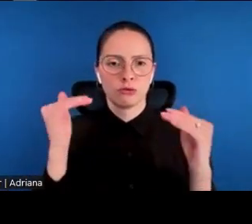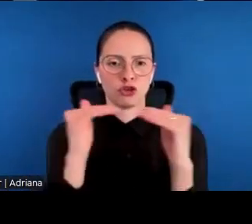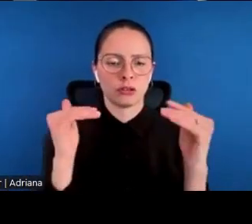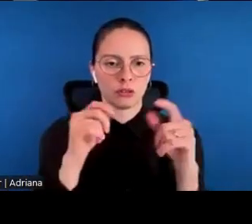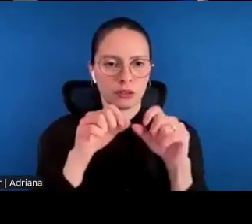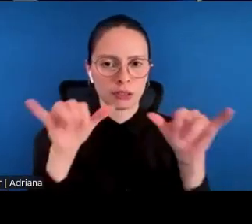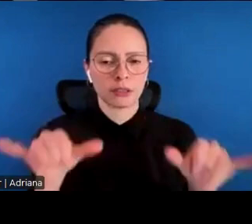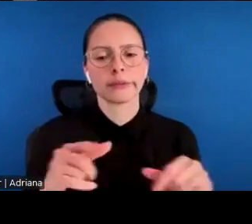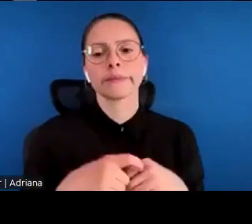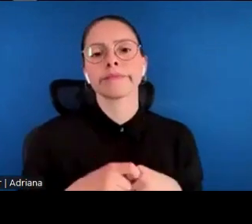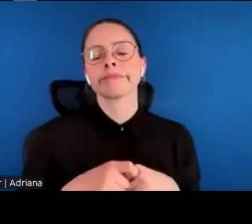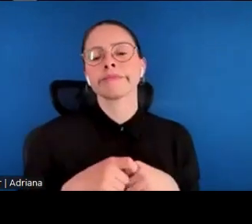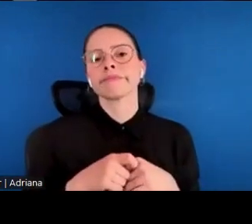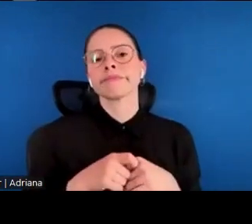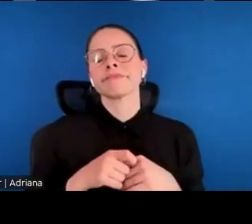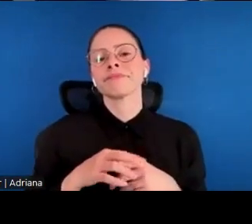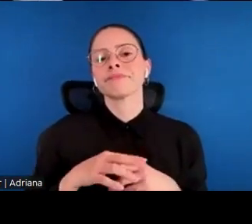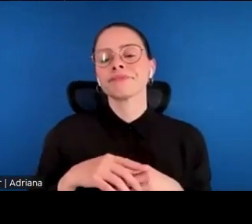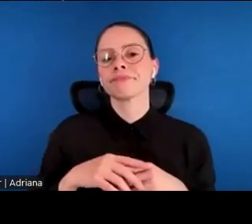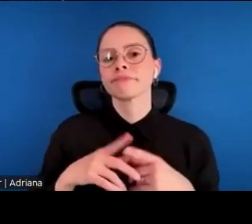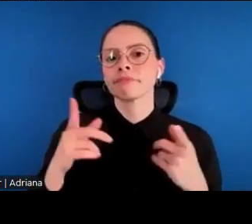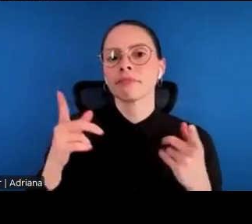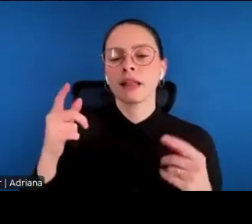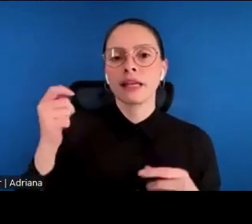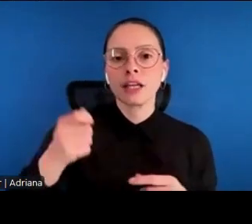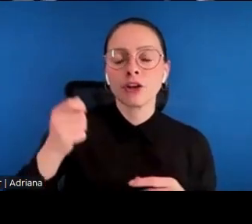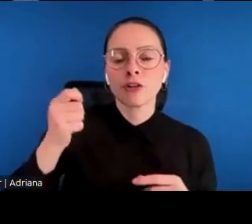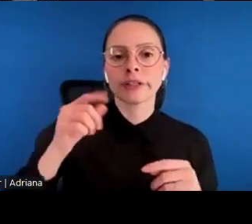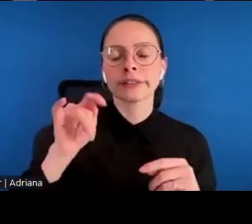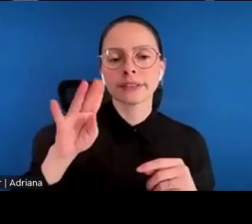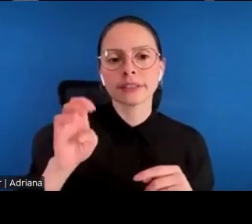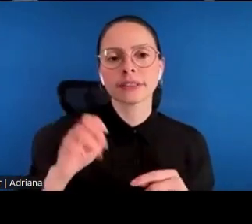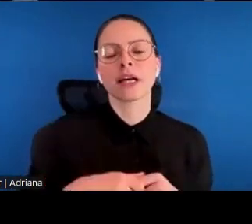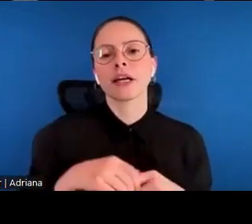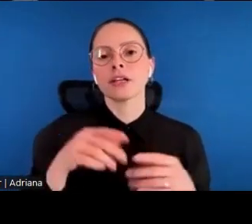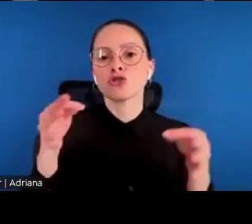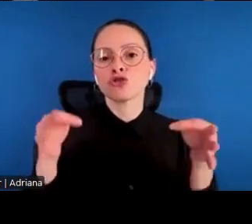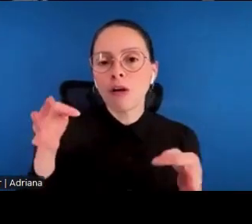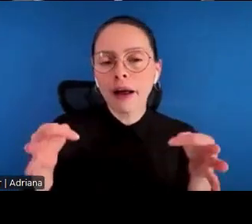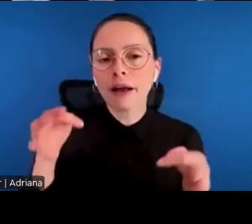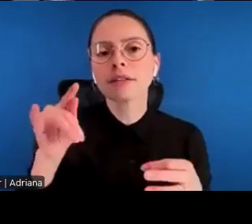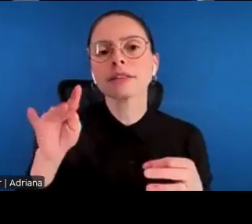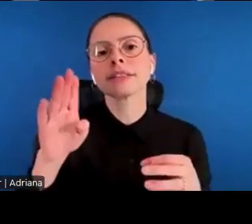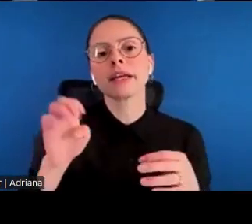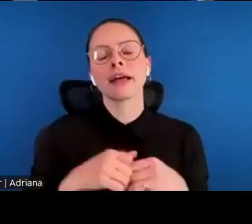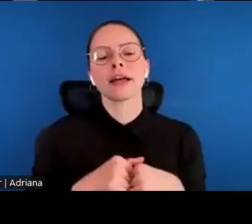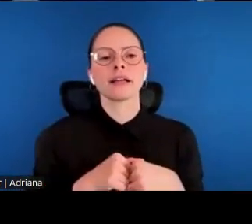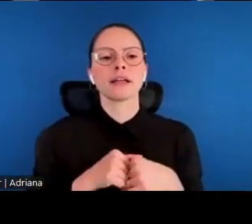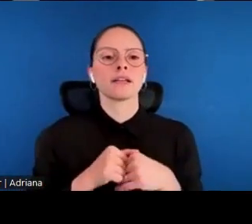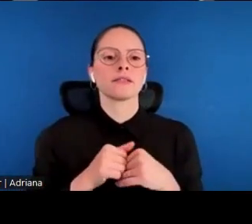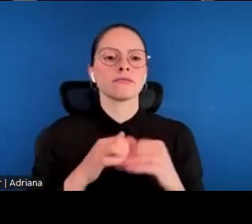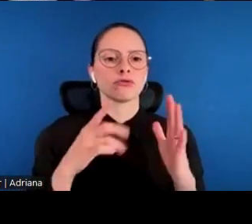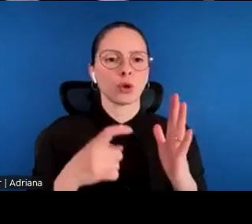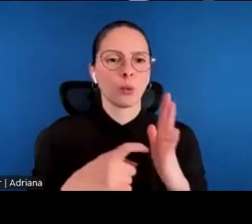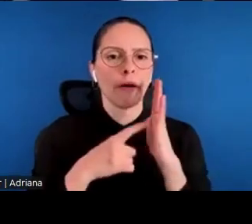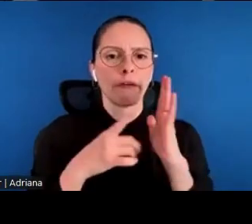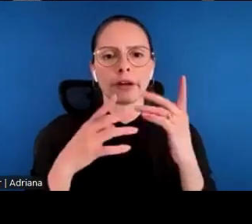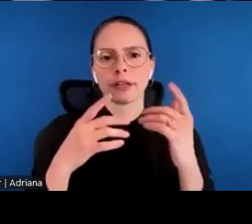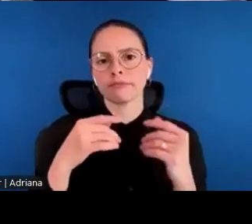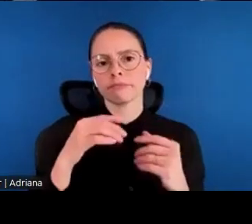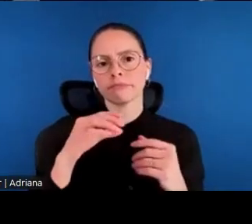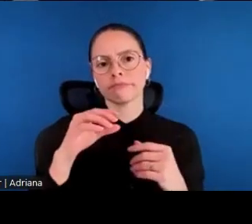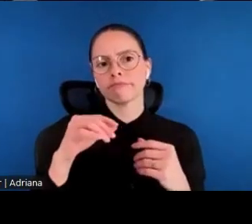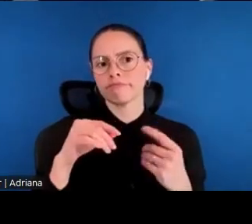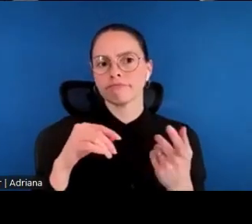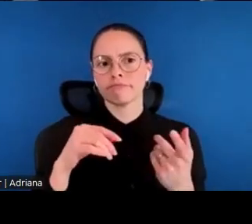dates, there is a trial date, there are required discovery obligations, and the like. And so